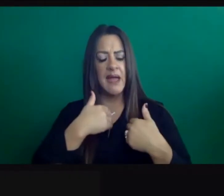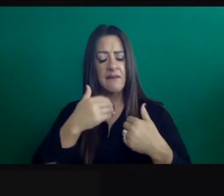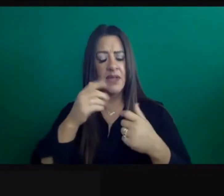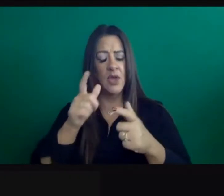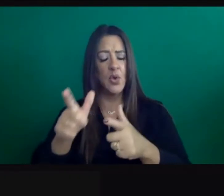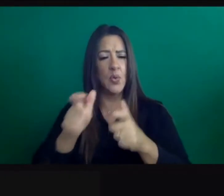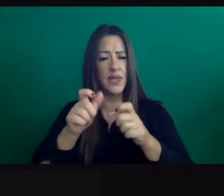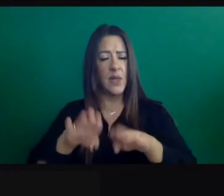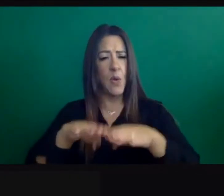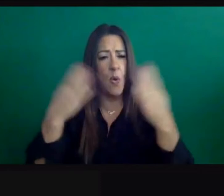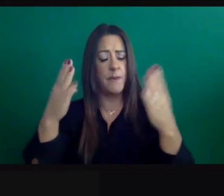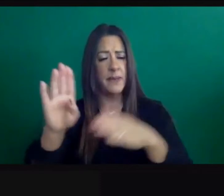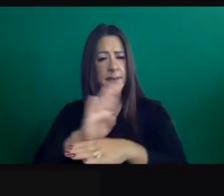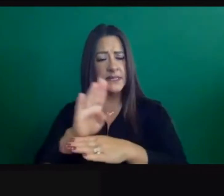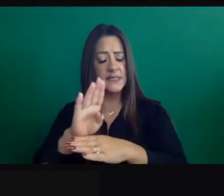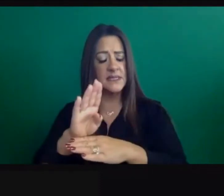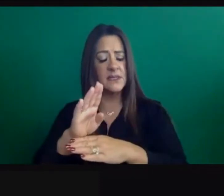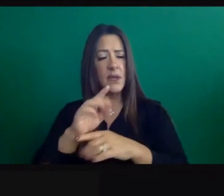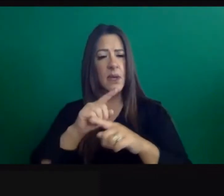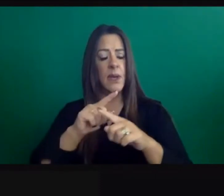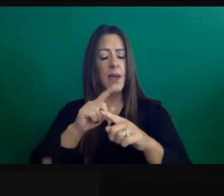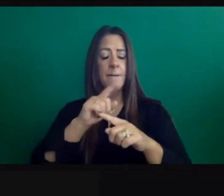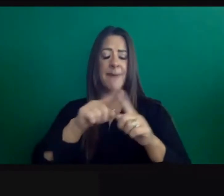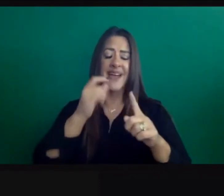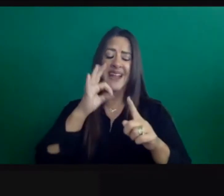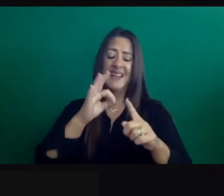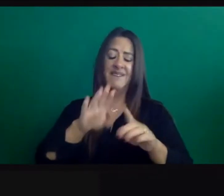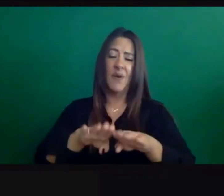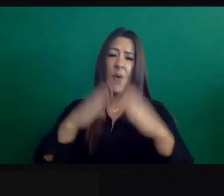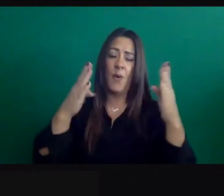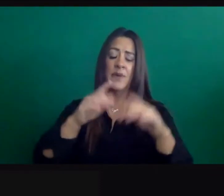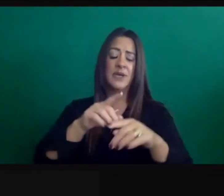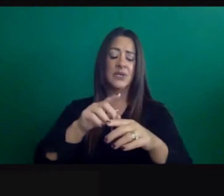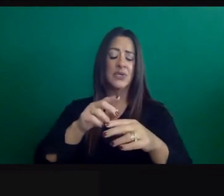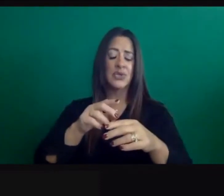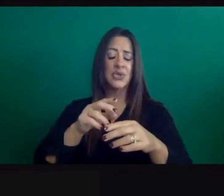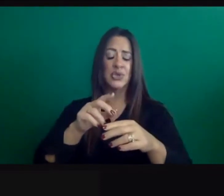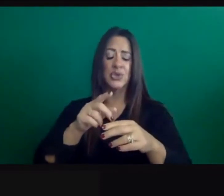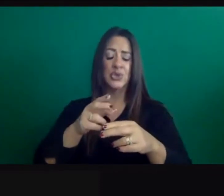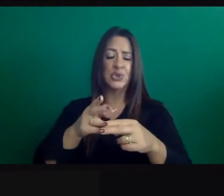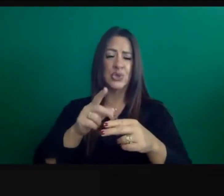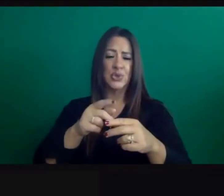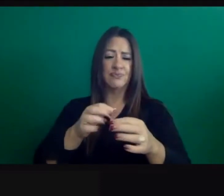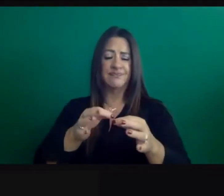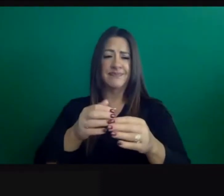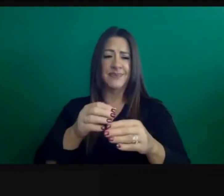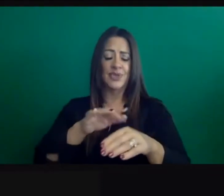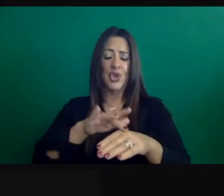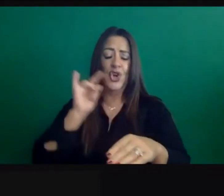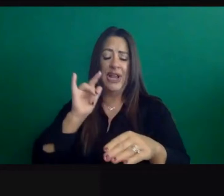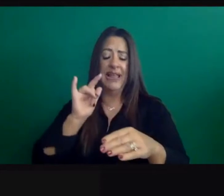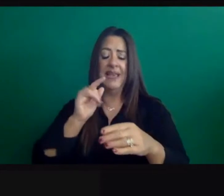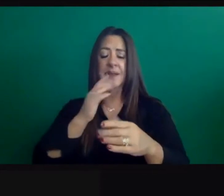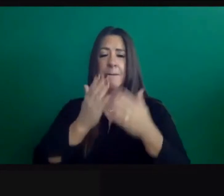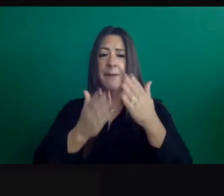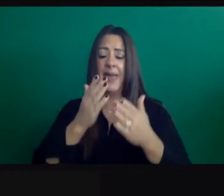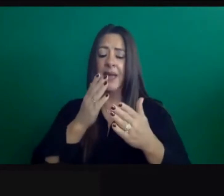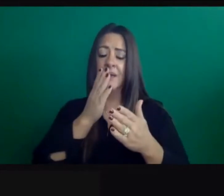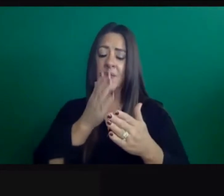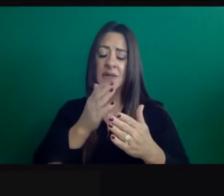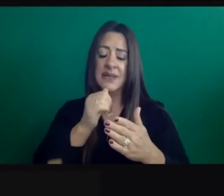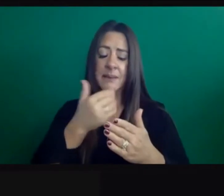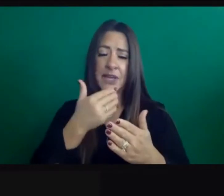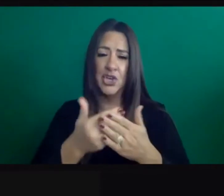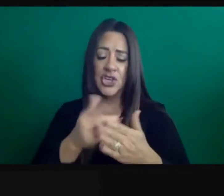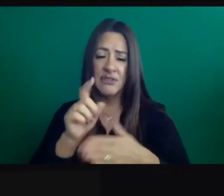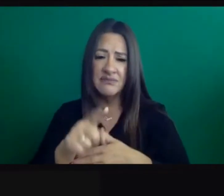quickly as possible, but we also know that reopening too early can cause problems. How will you balance those competing demands? Finally, as you